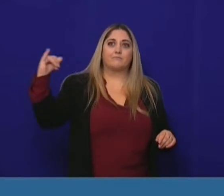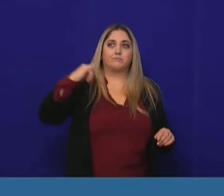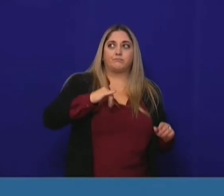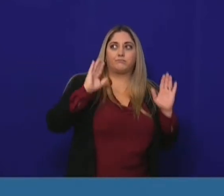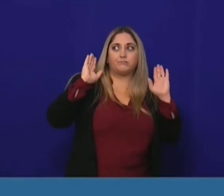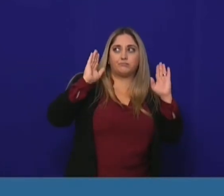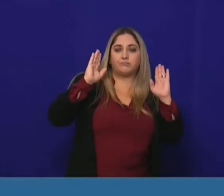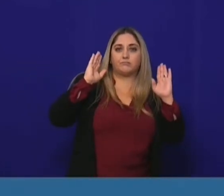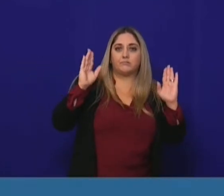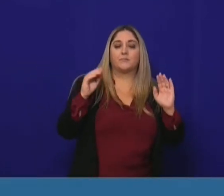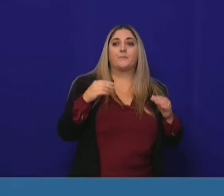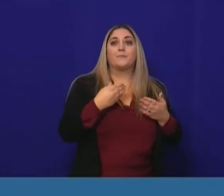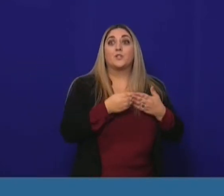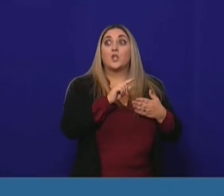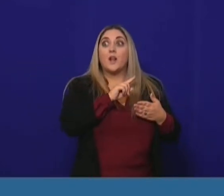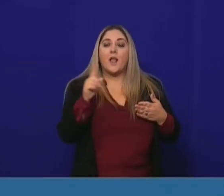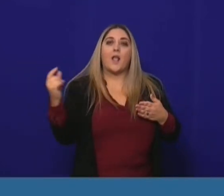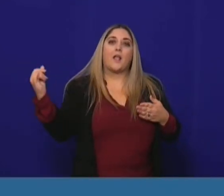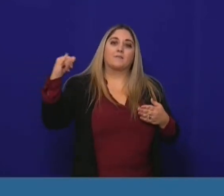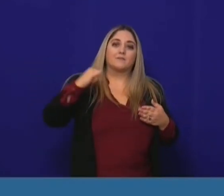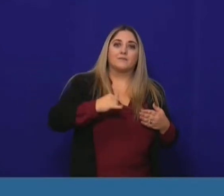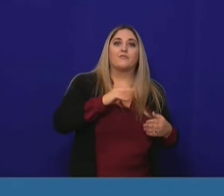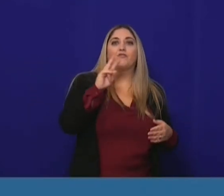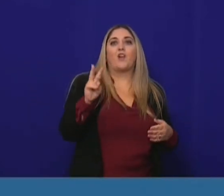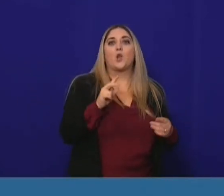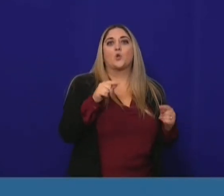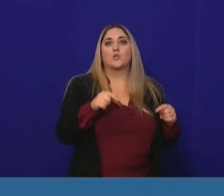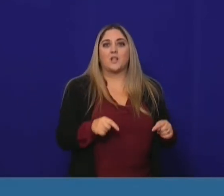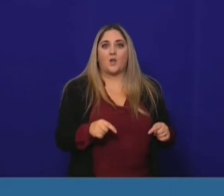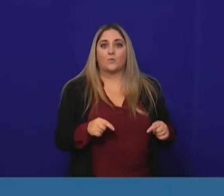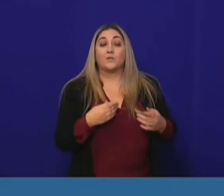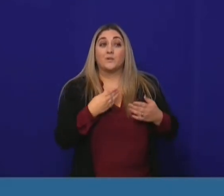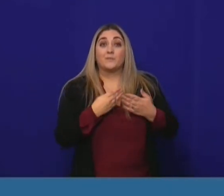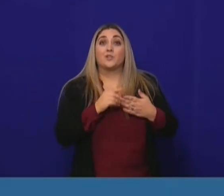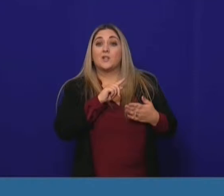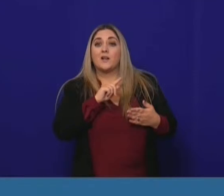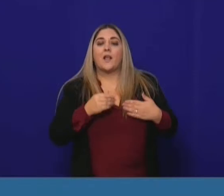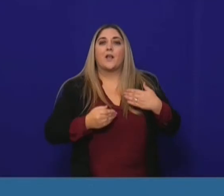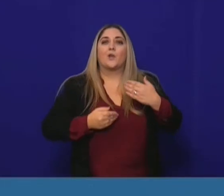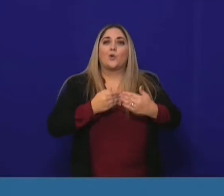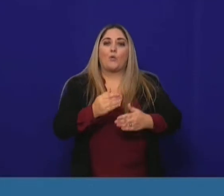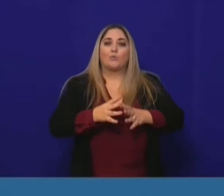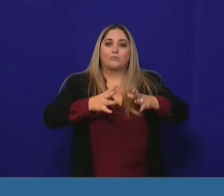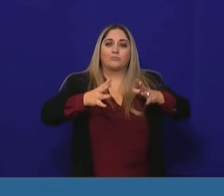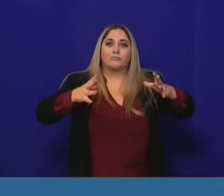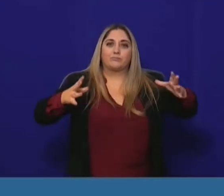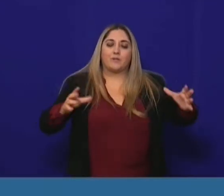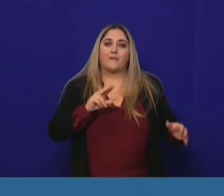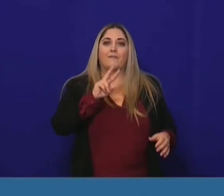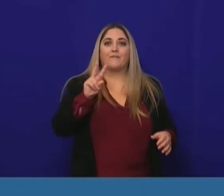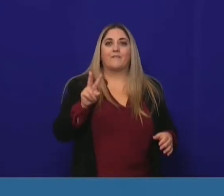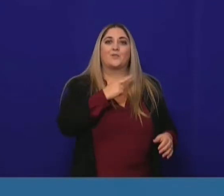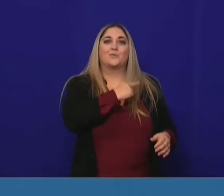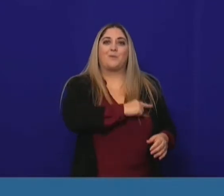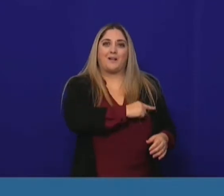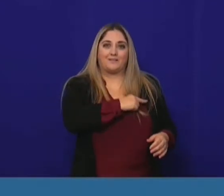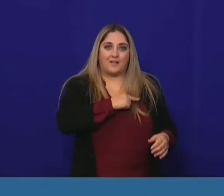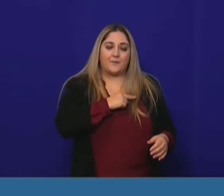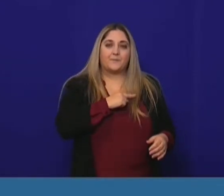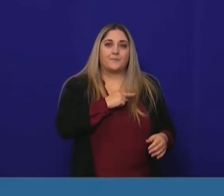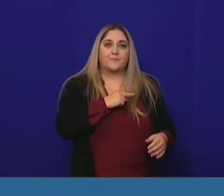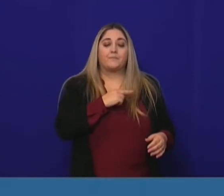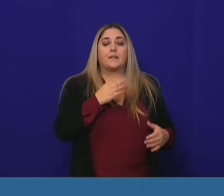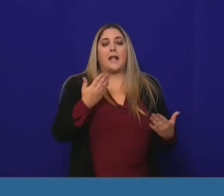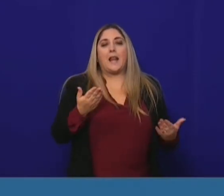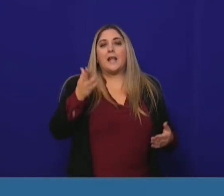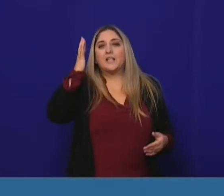allura chances li jista' jkollok nies li jiġu minn barra u jkomplu jkollna iktar influss ta' każijiet tal-COVID qiegħed